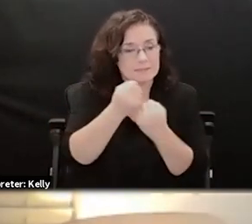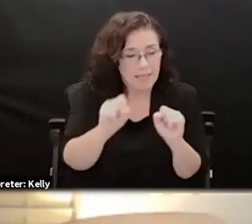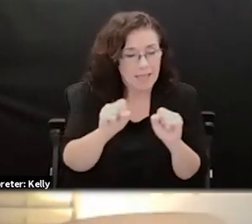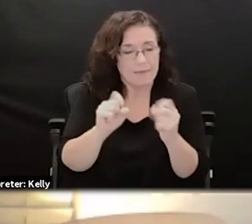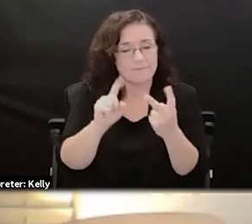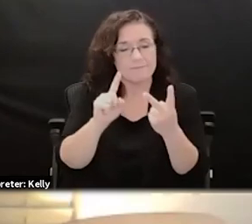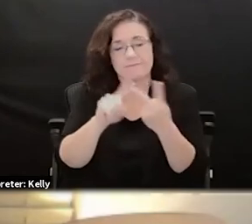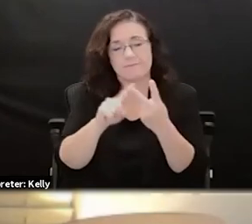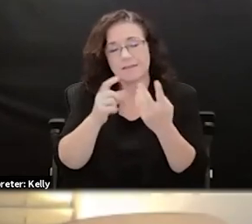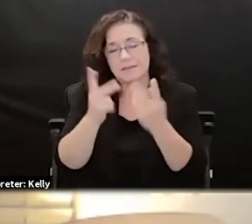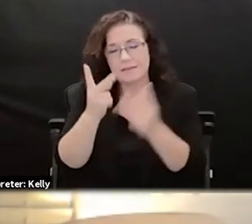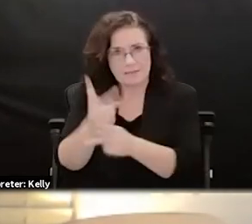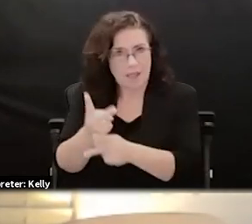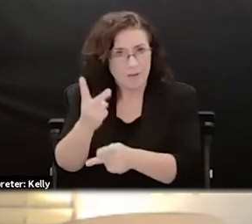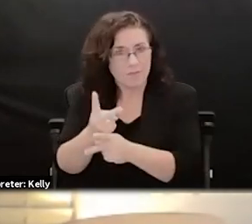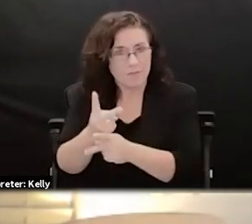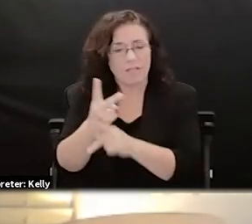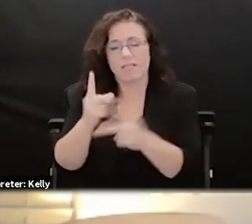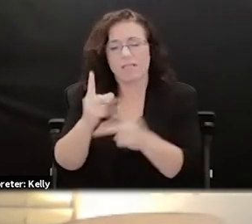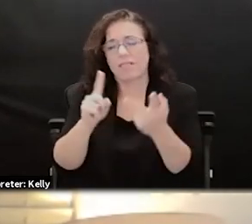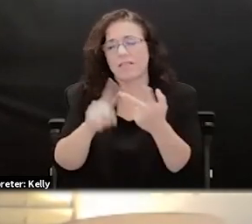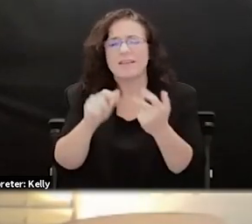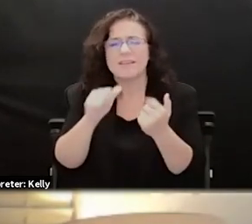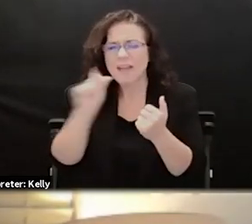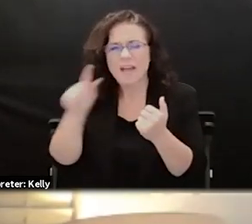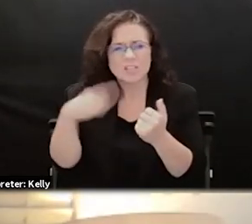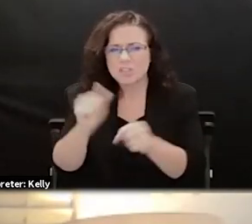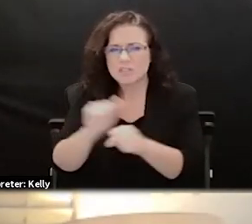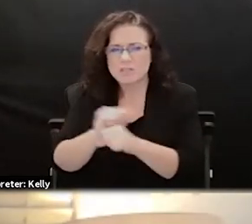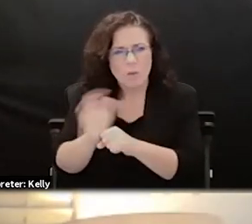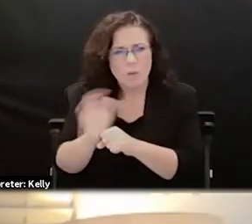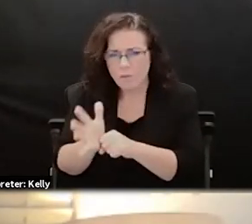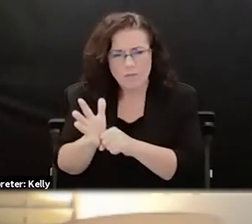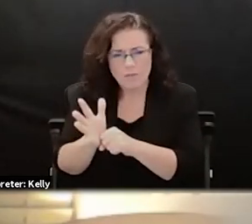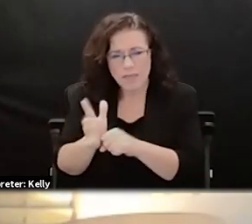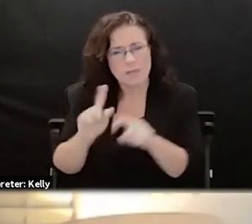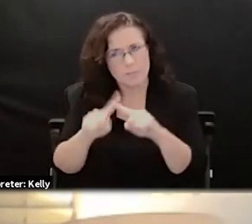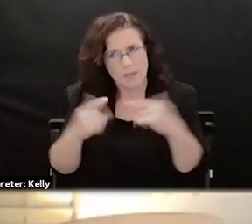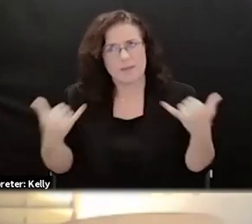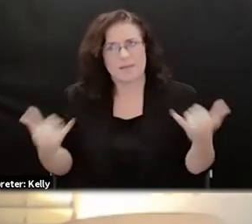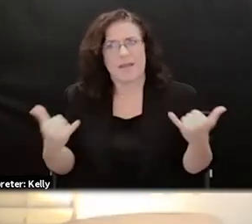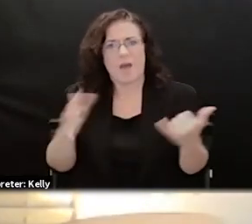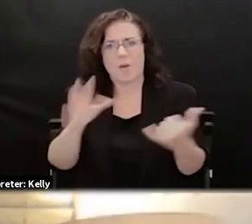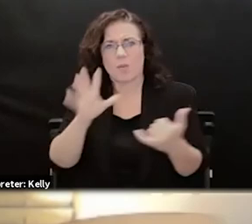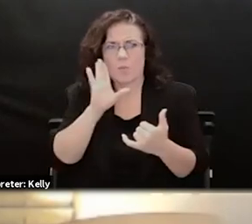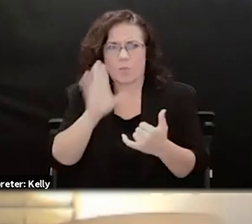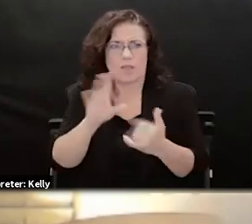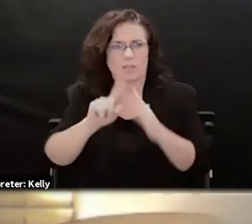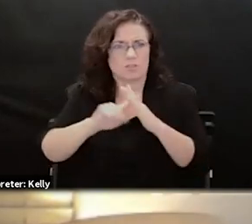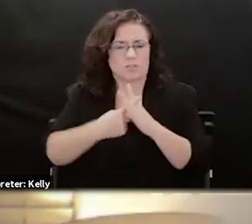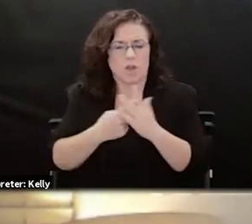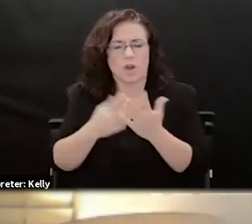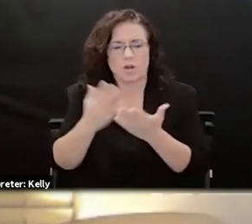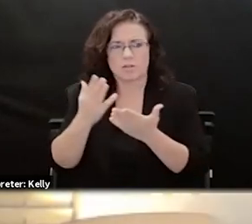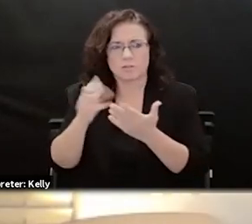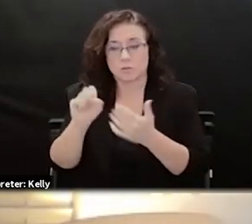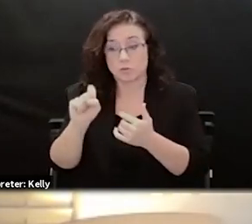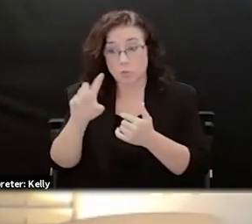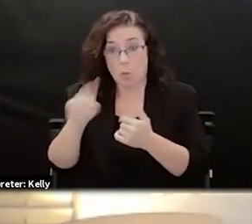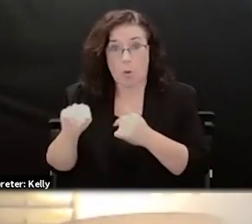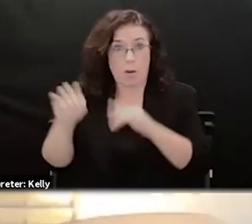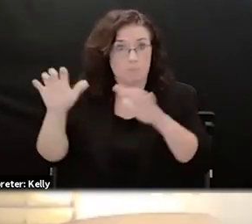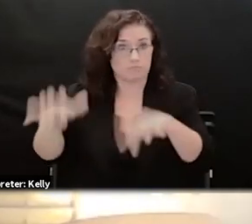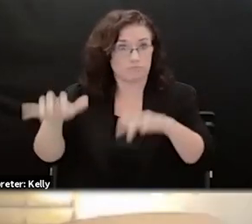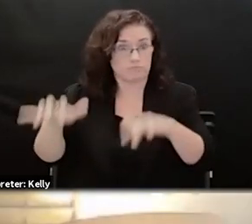anticipate a pretty bad storm in the next couple of days santa barbara and goleta sometimes have a rough time when it rains pretty